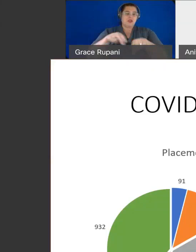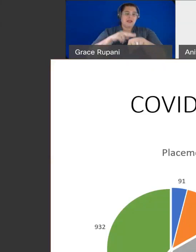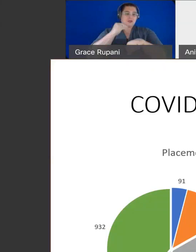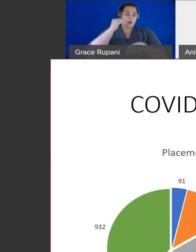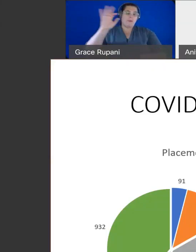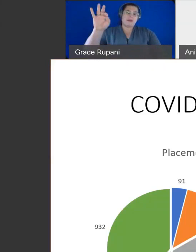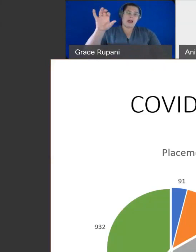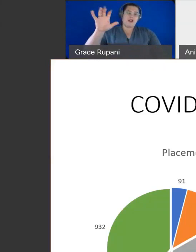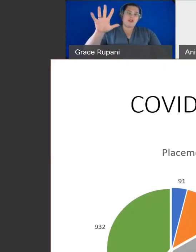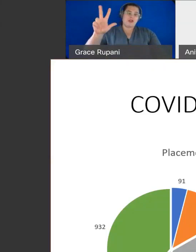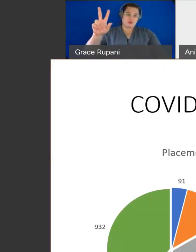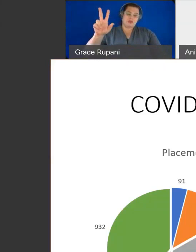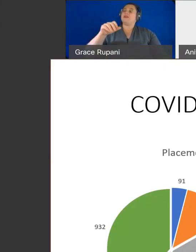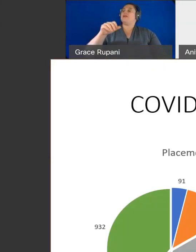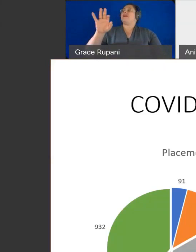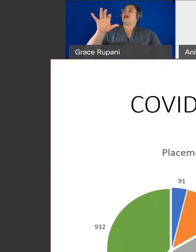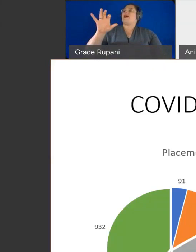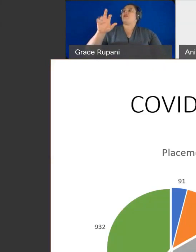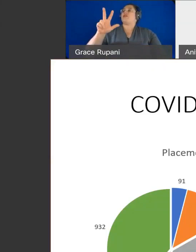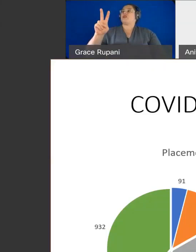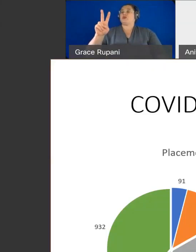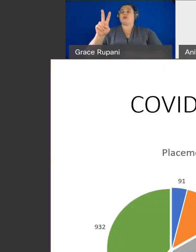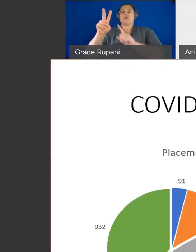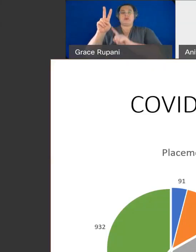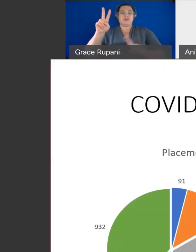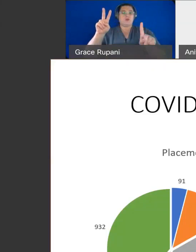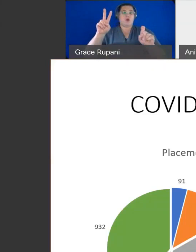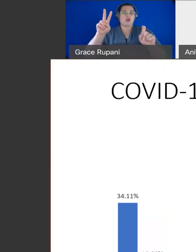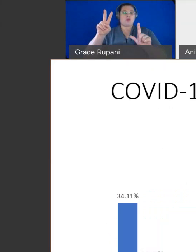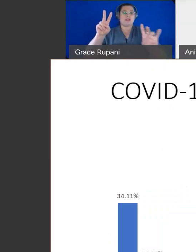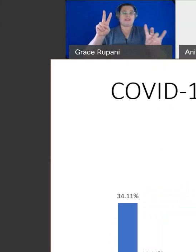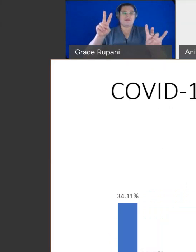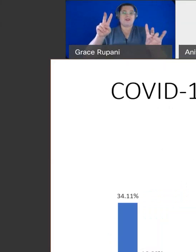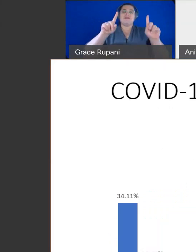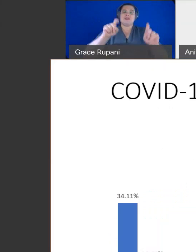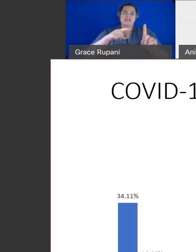supported living, and out of those, 127 have tested positive for coronavirus.